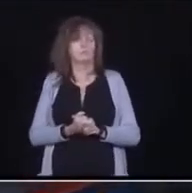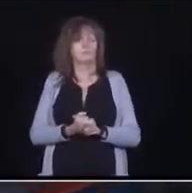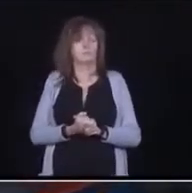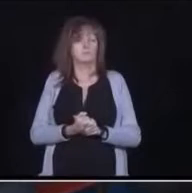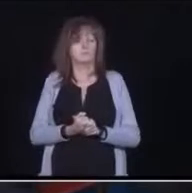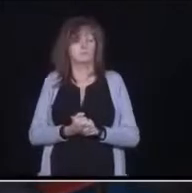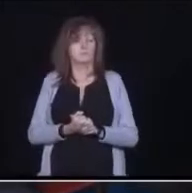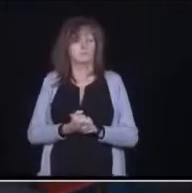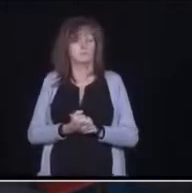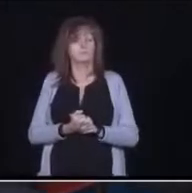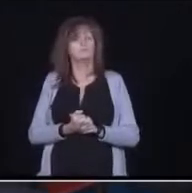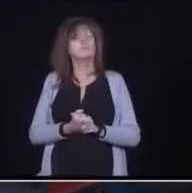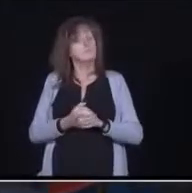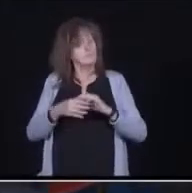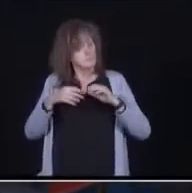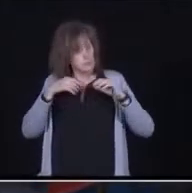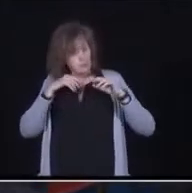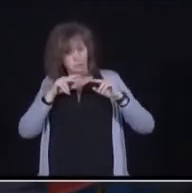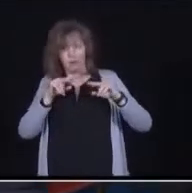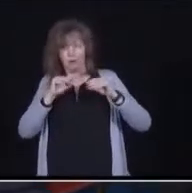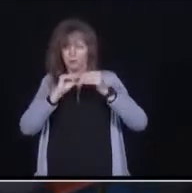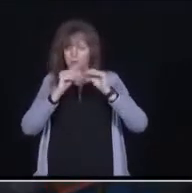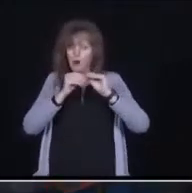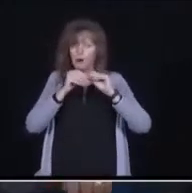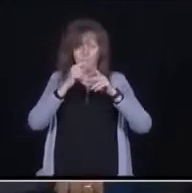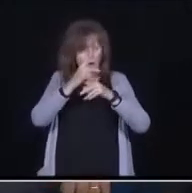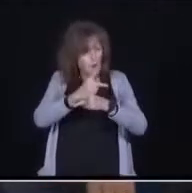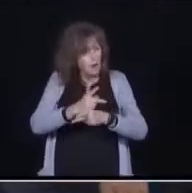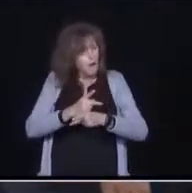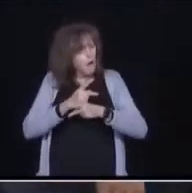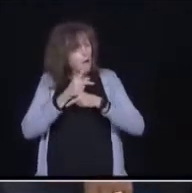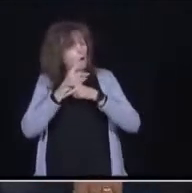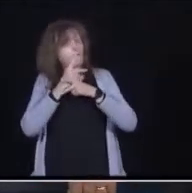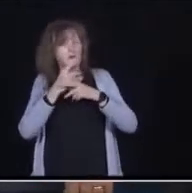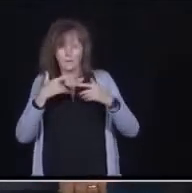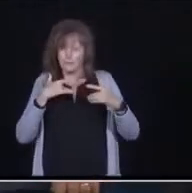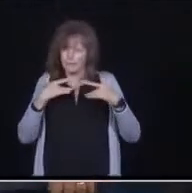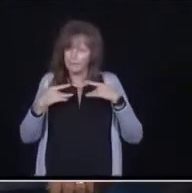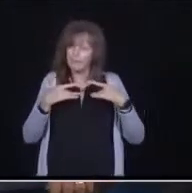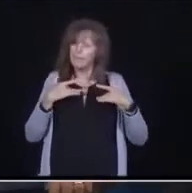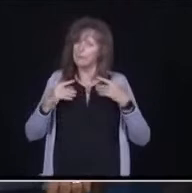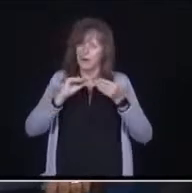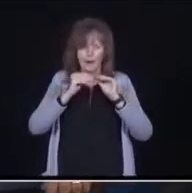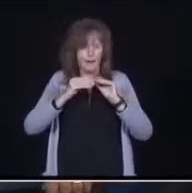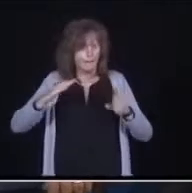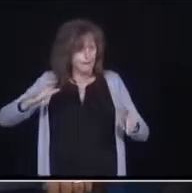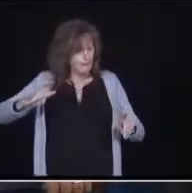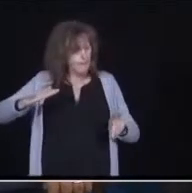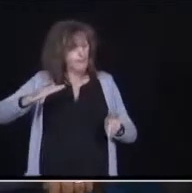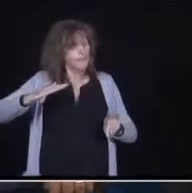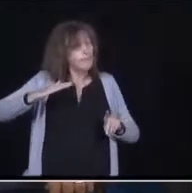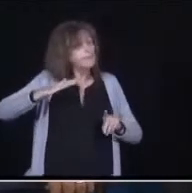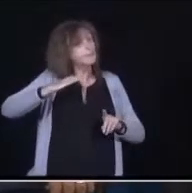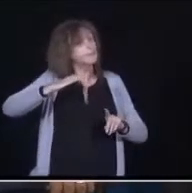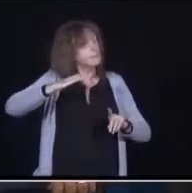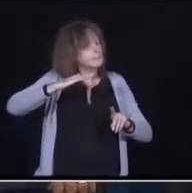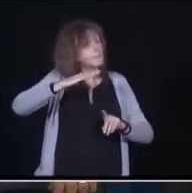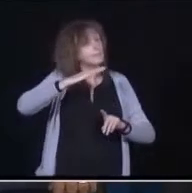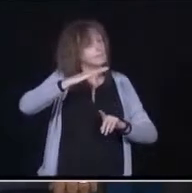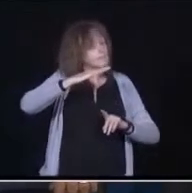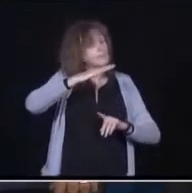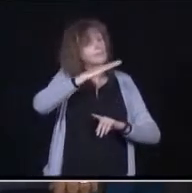We have been watching the numbers very carefully, and of course it is concerning to see the numbers continuing to go up. We have several different